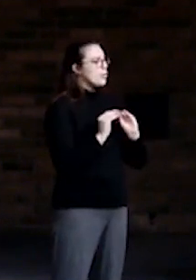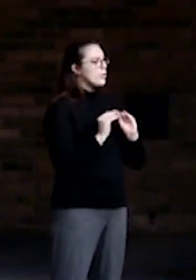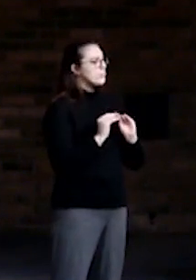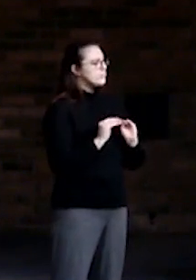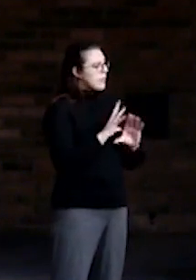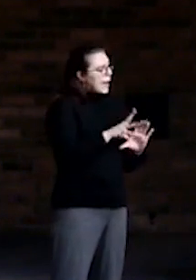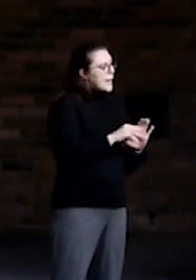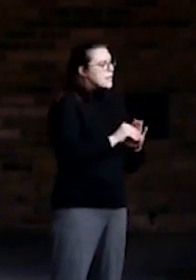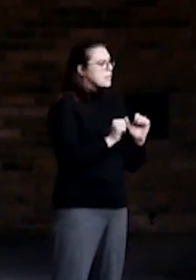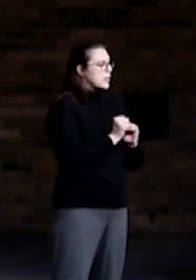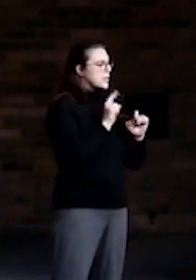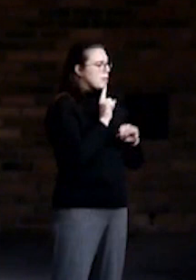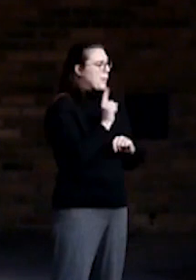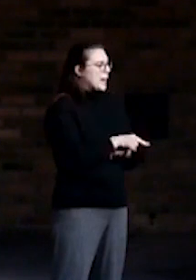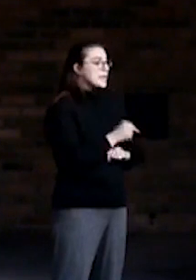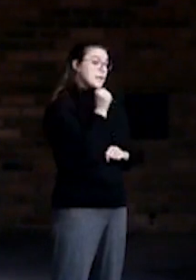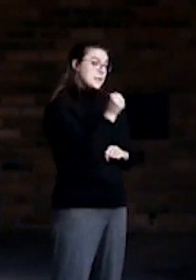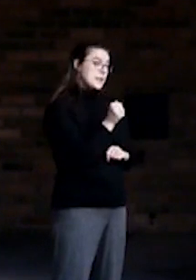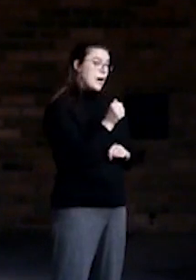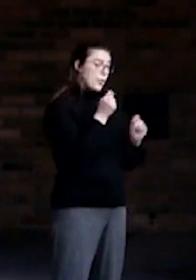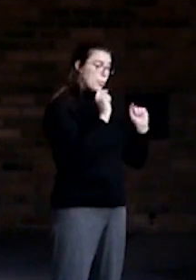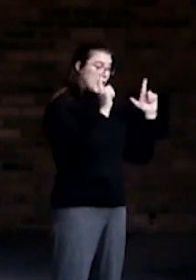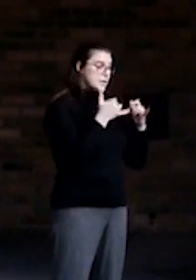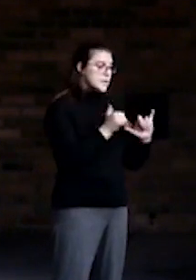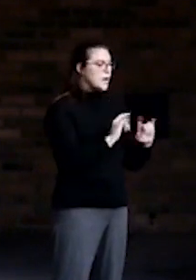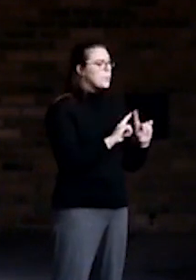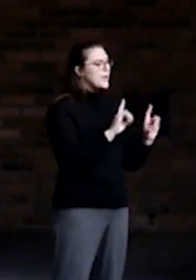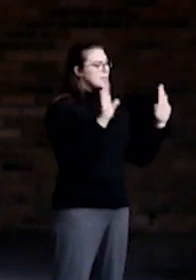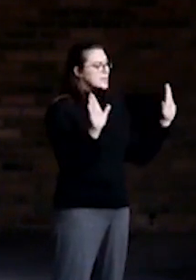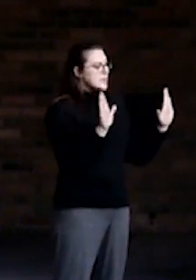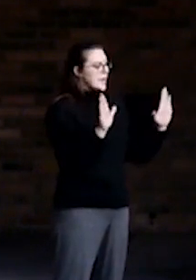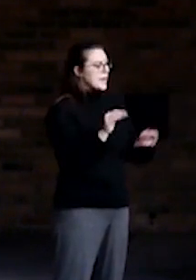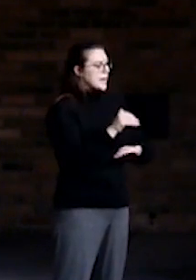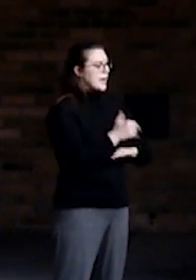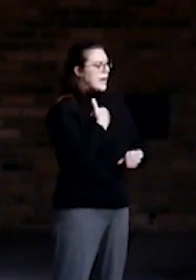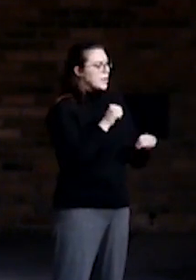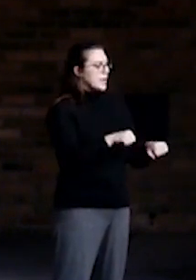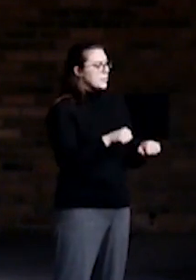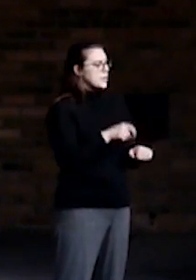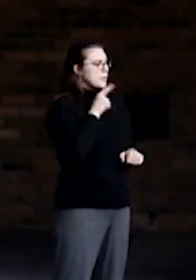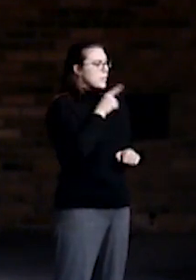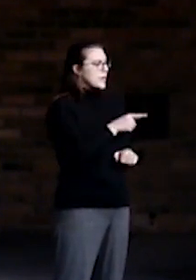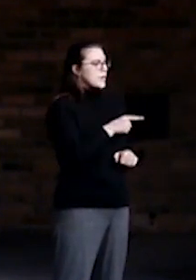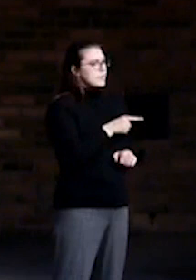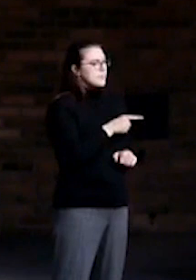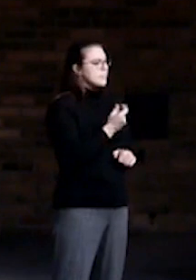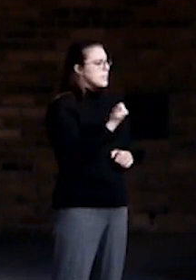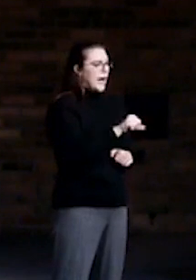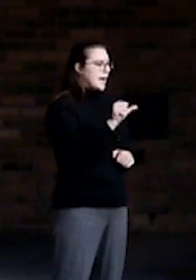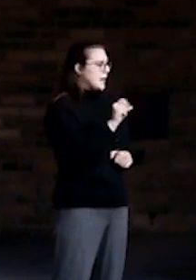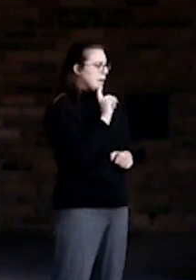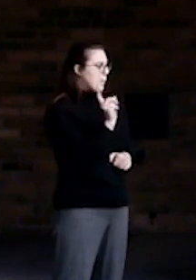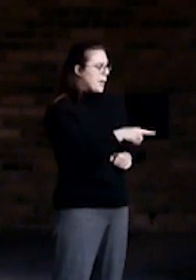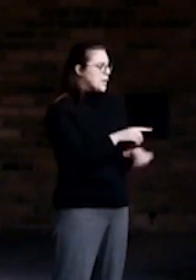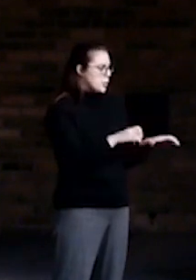commands. I still wasn't awake. By Sunday night, I was able to really, almost on any kind of command, do